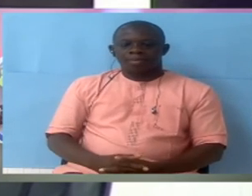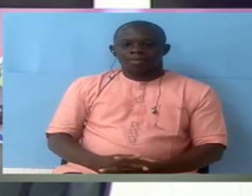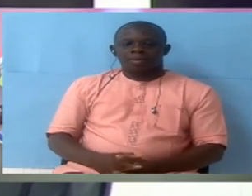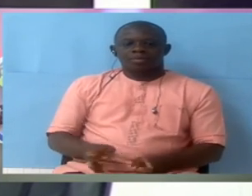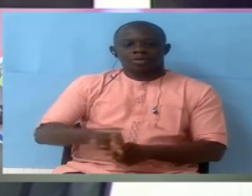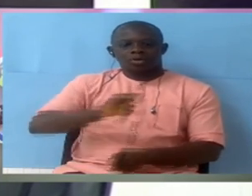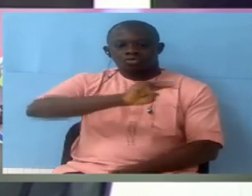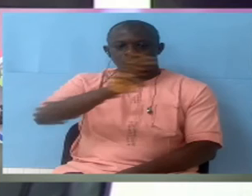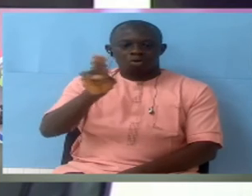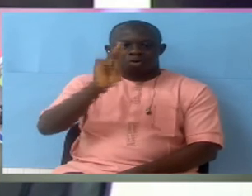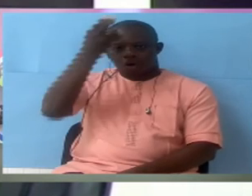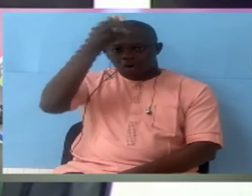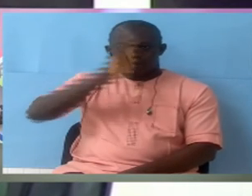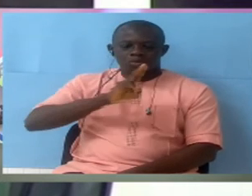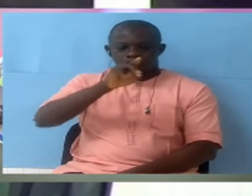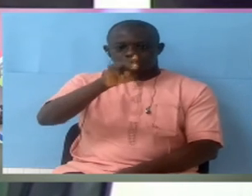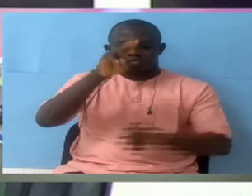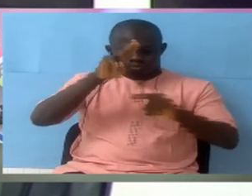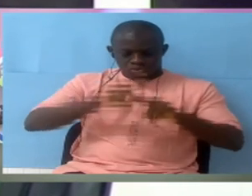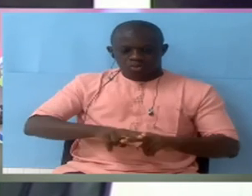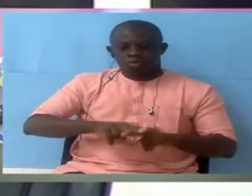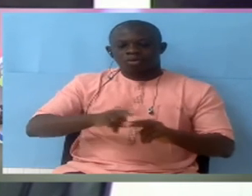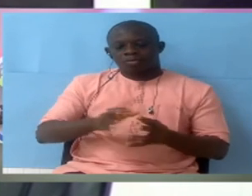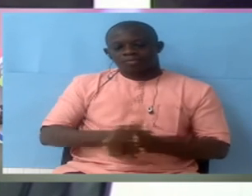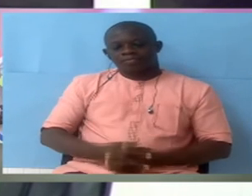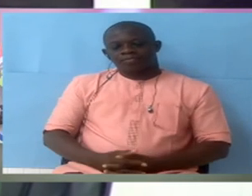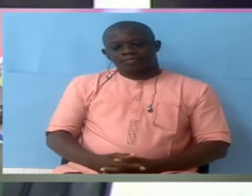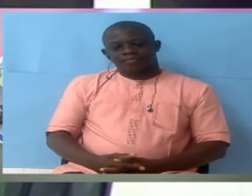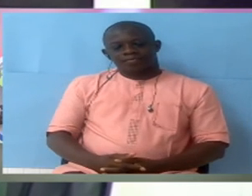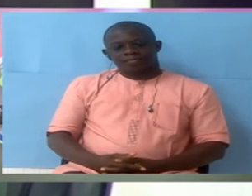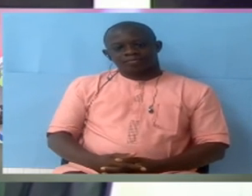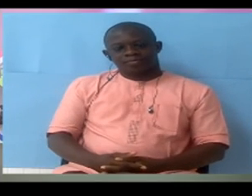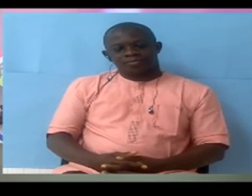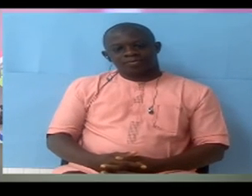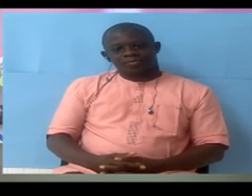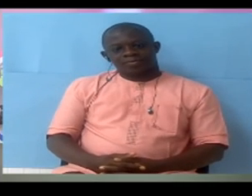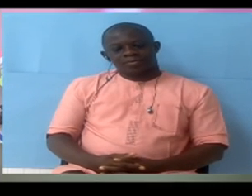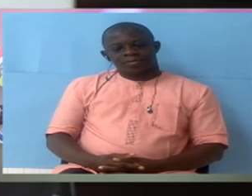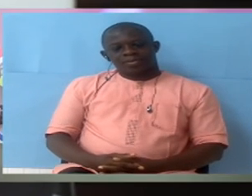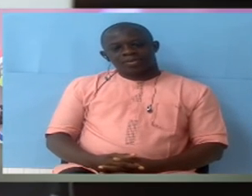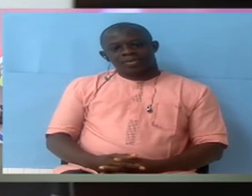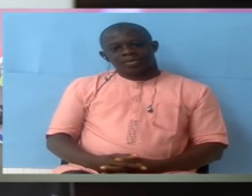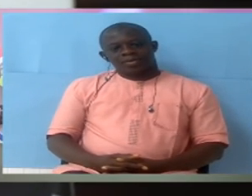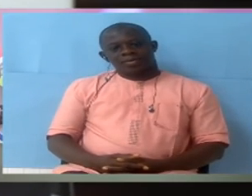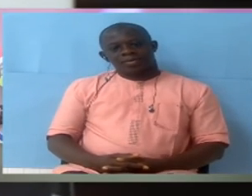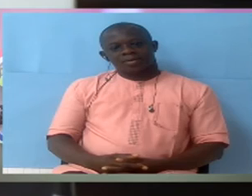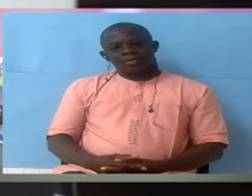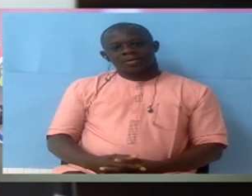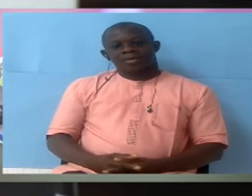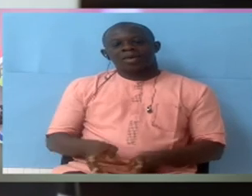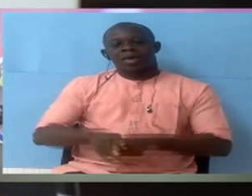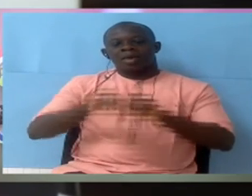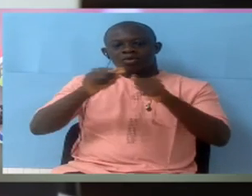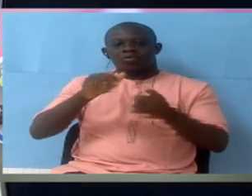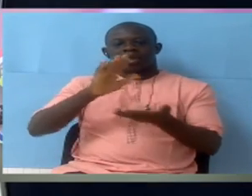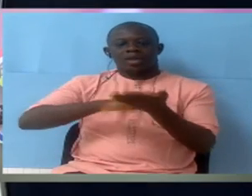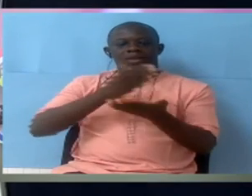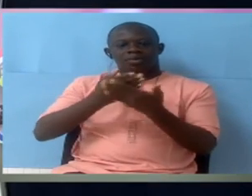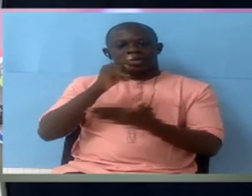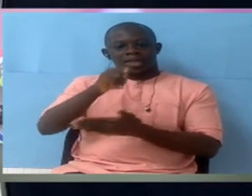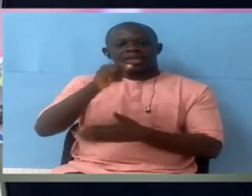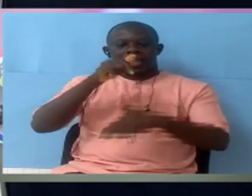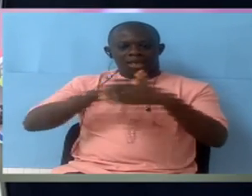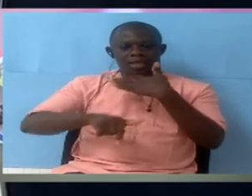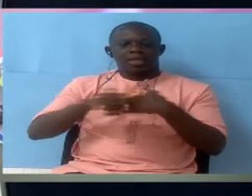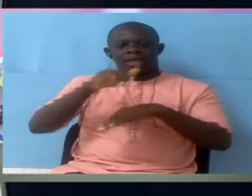ako no honorable ite ici mon dedet honorable yow mom togal Can you please help us translate that in English, because